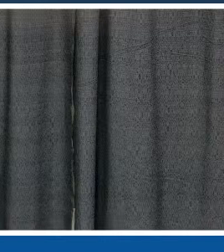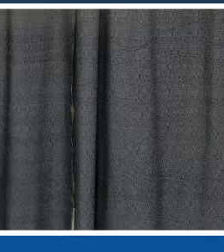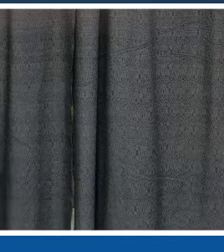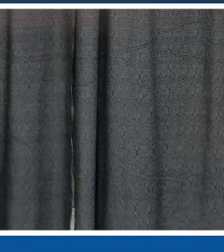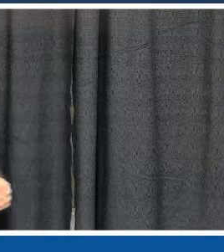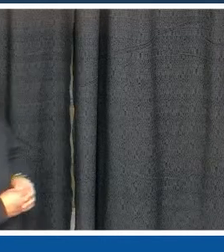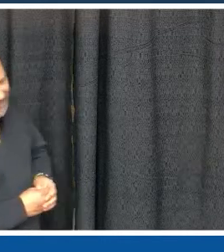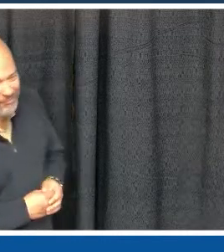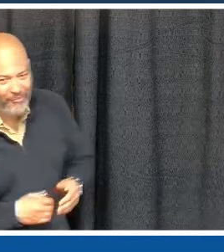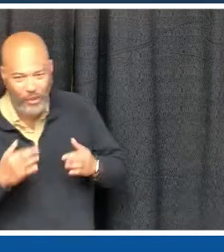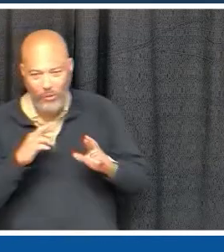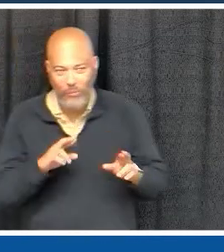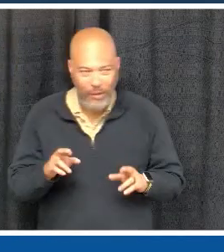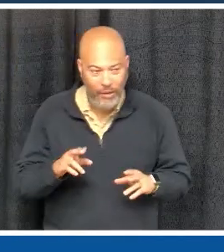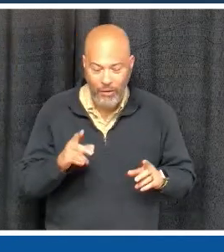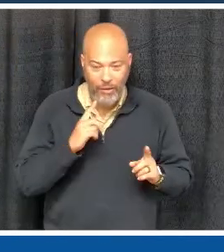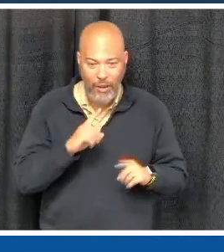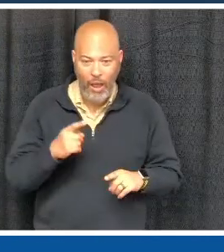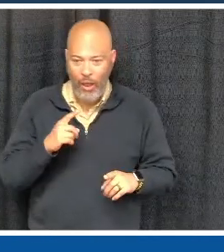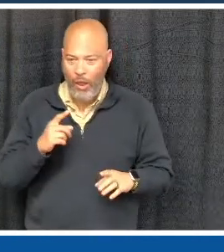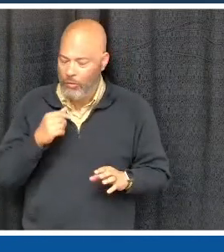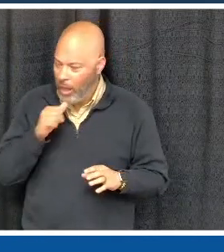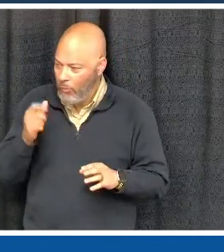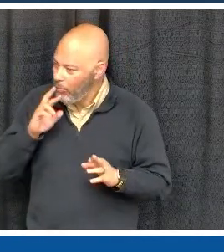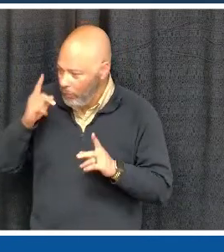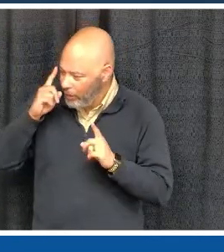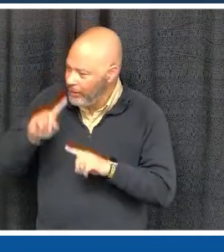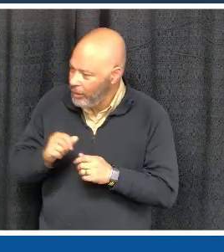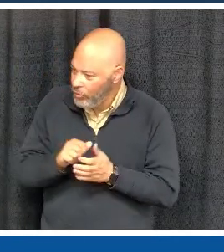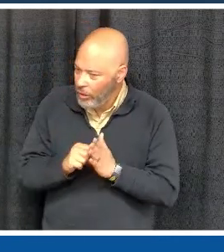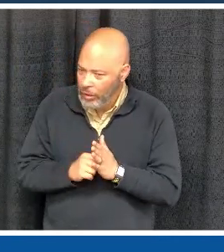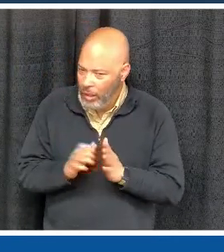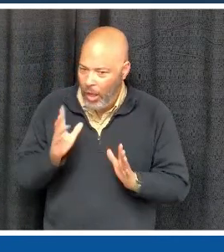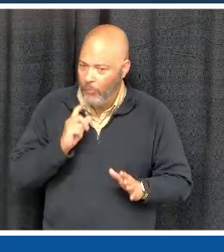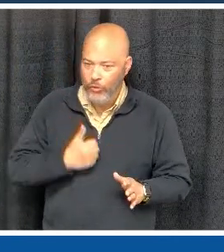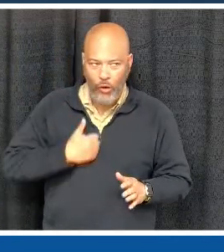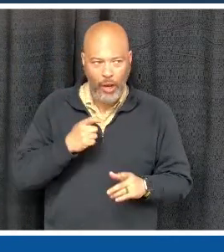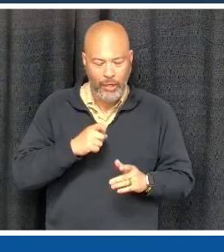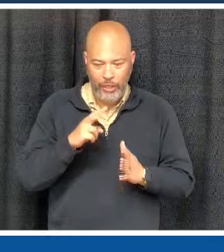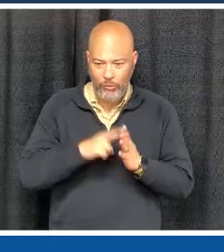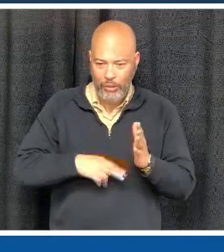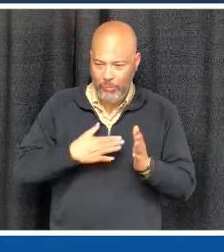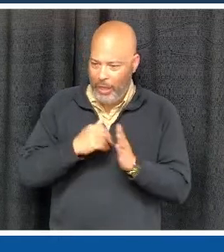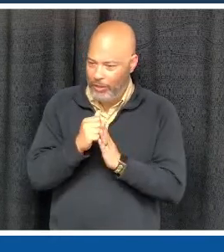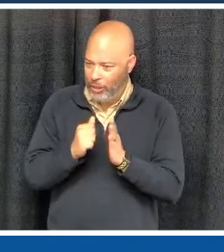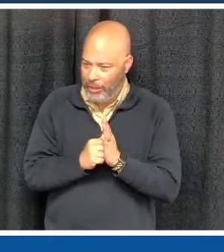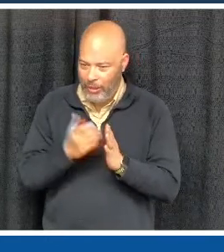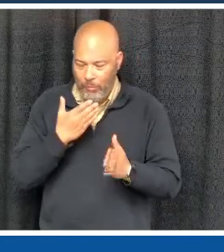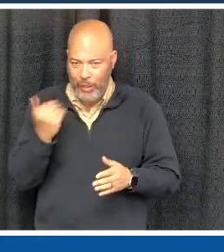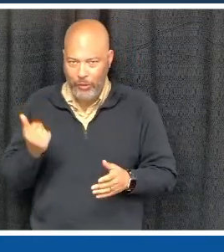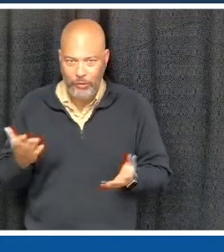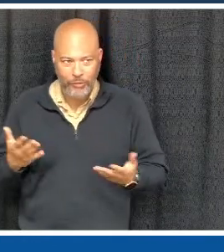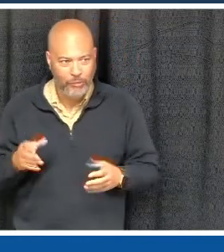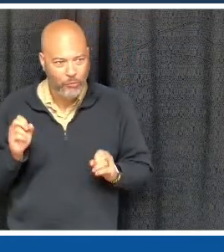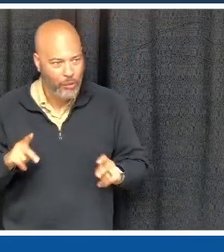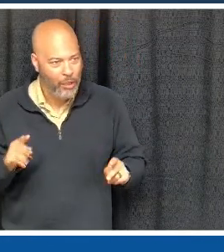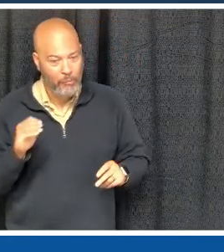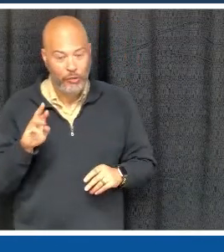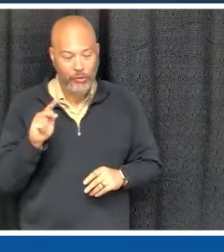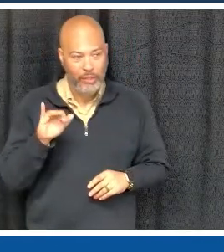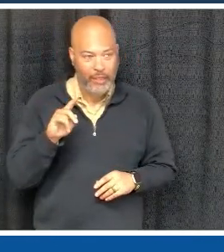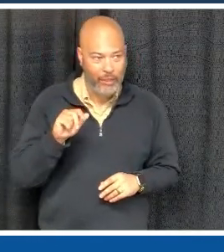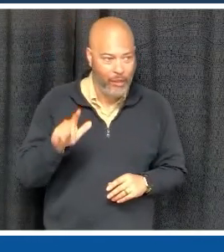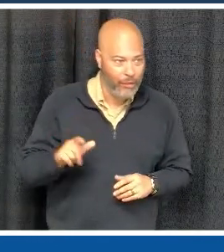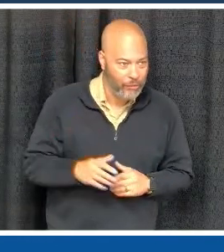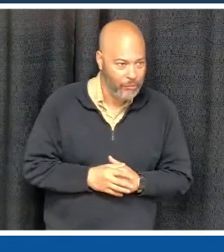you? Oh, I'm sorry. I gotta start reading my agenda closer. Okay, Mr. Tindall?